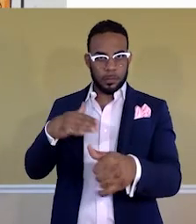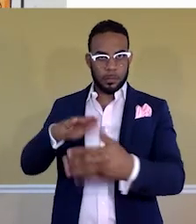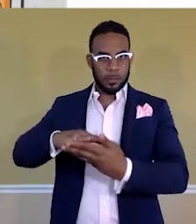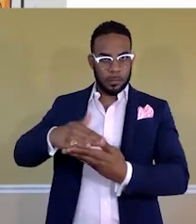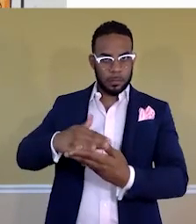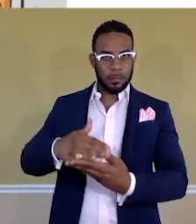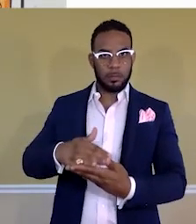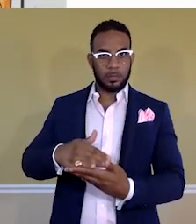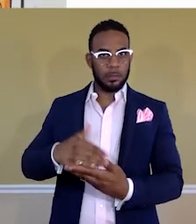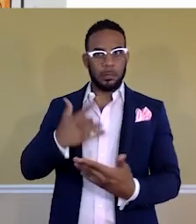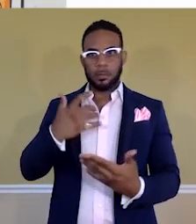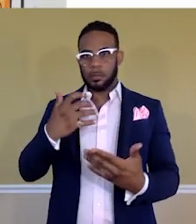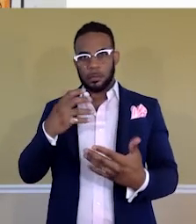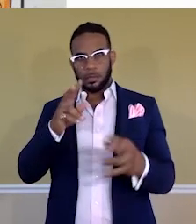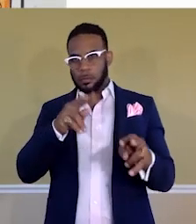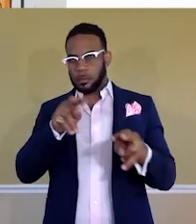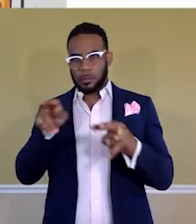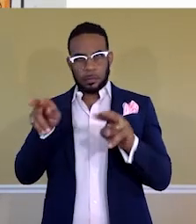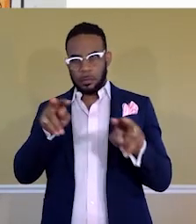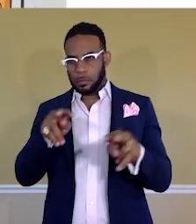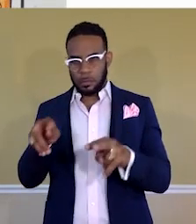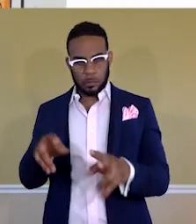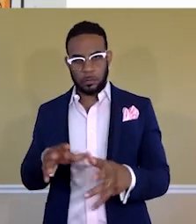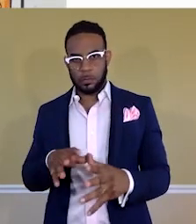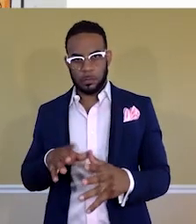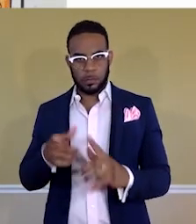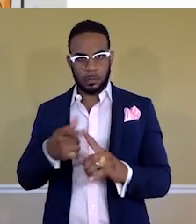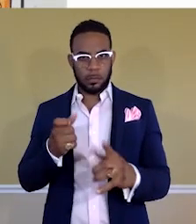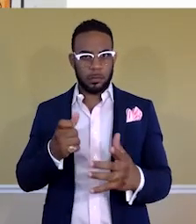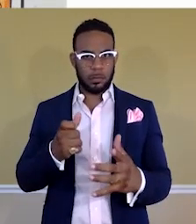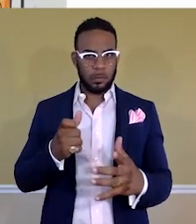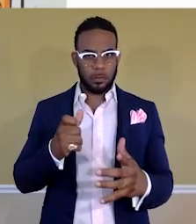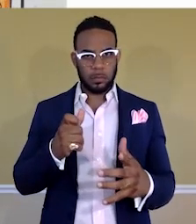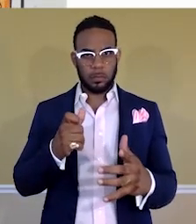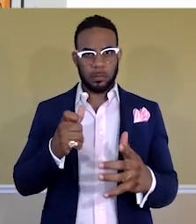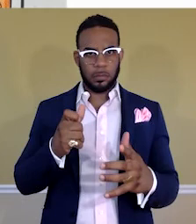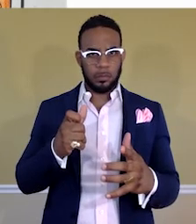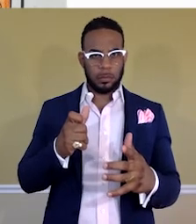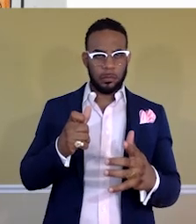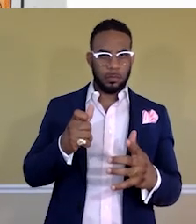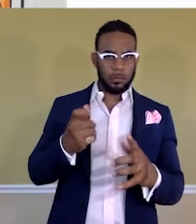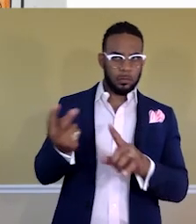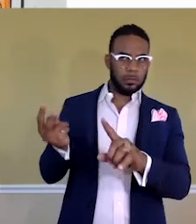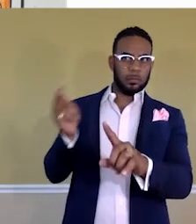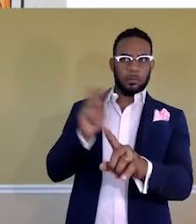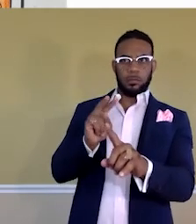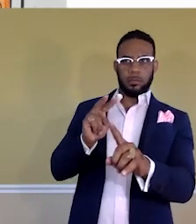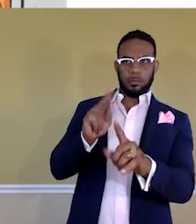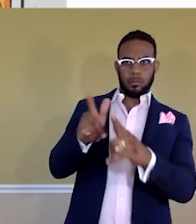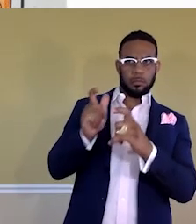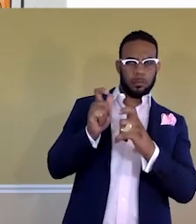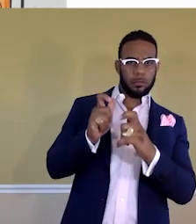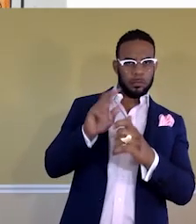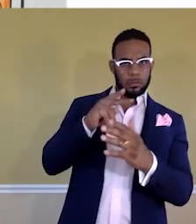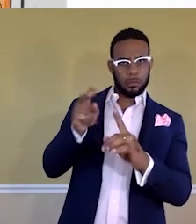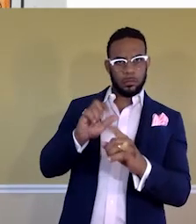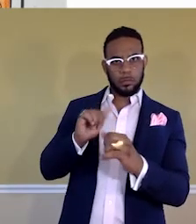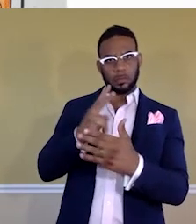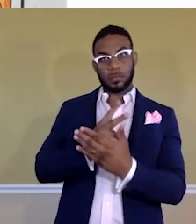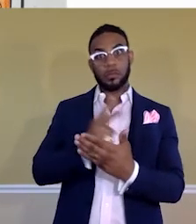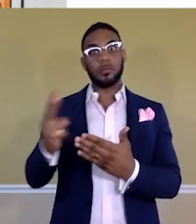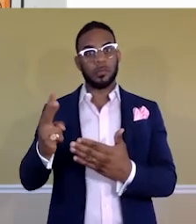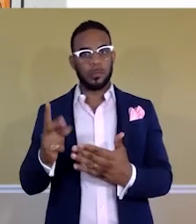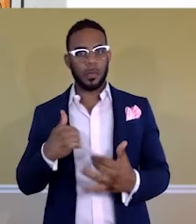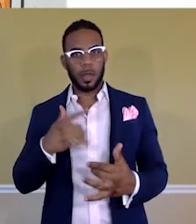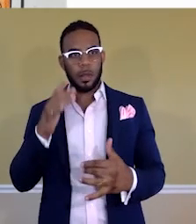laptop, and I'm just kind of looking at it from a sprint perspective. My sprints at work are 2 weeks long, so